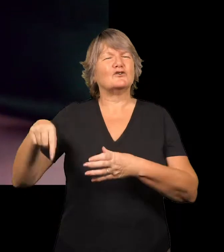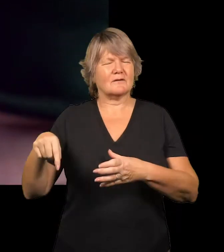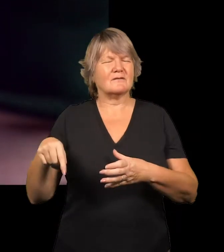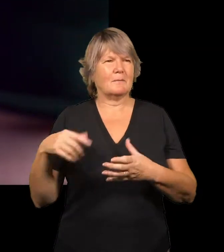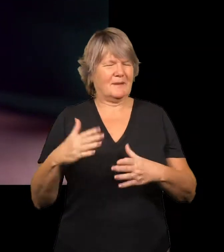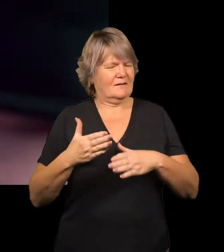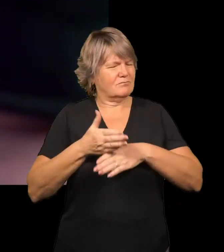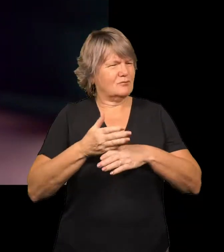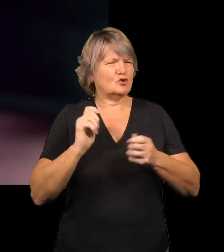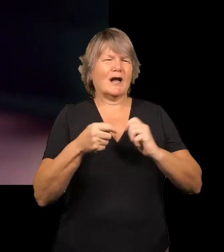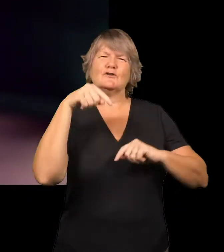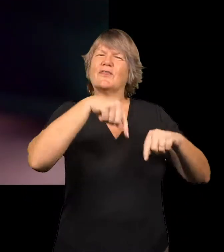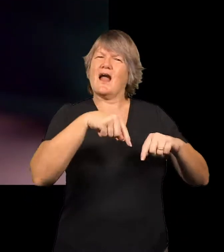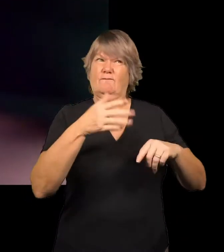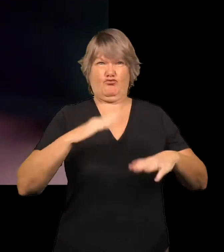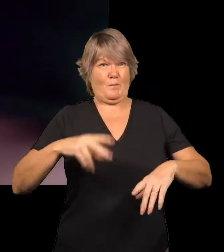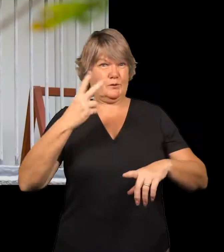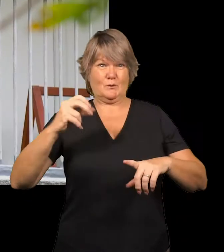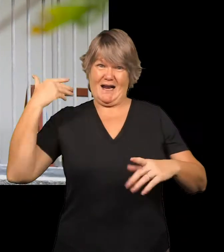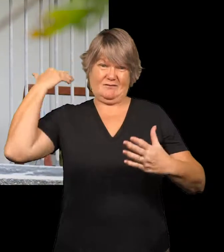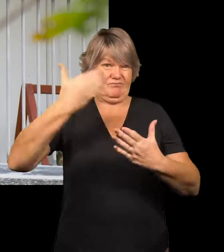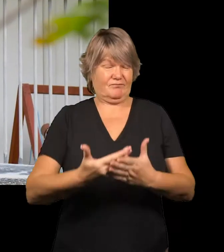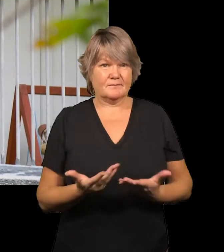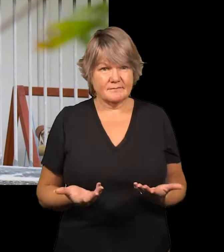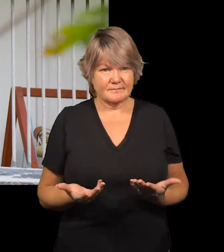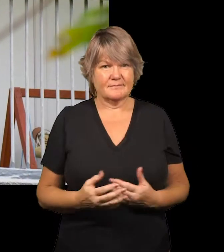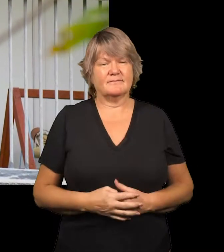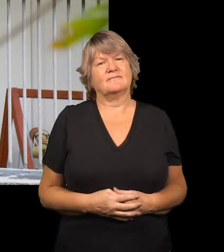been working to change this since 2008.